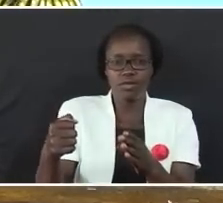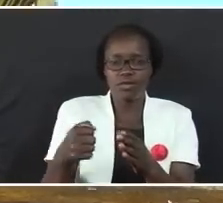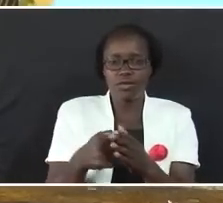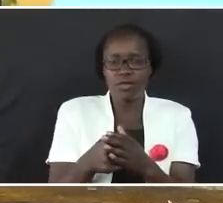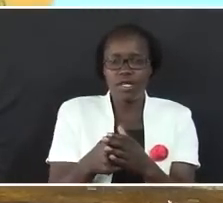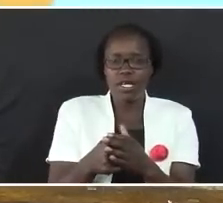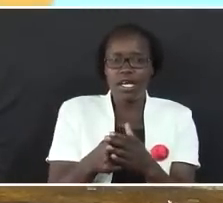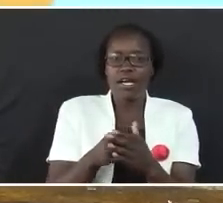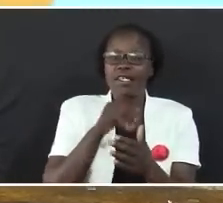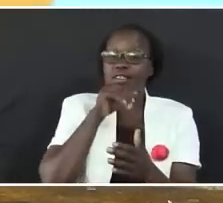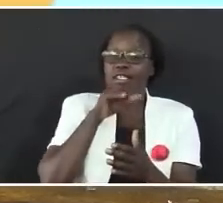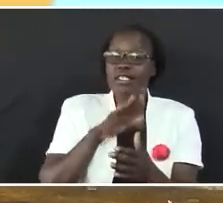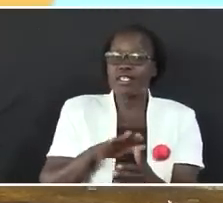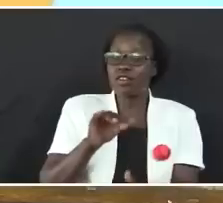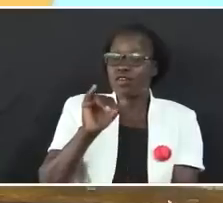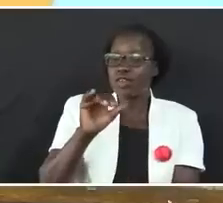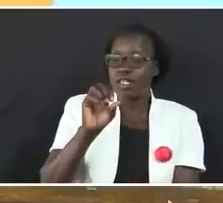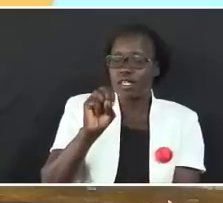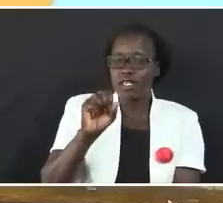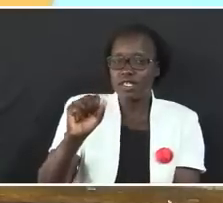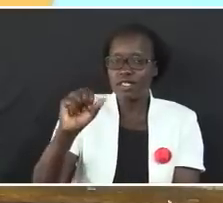The sons of Issachar